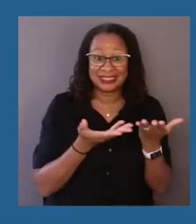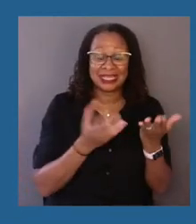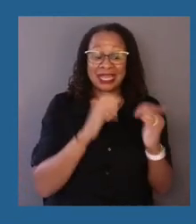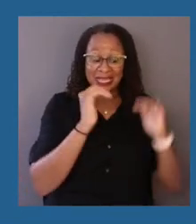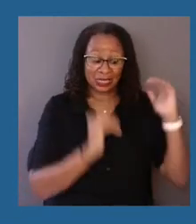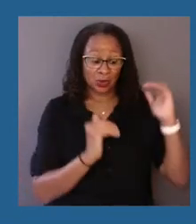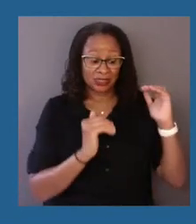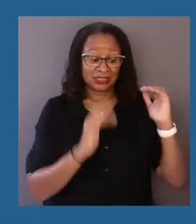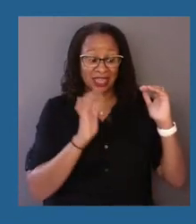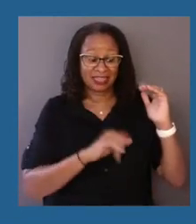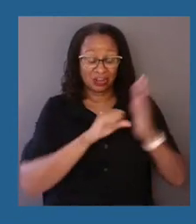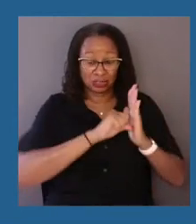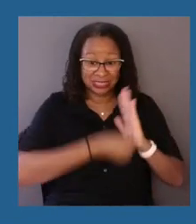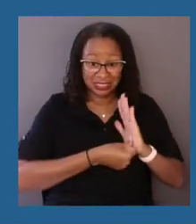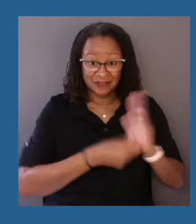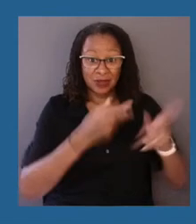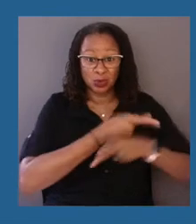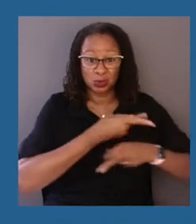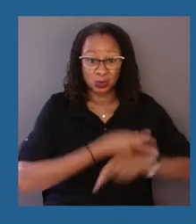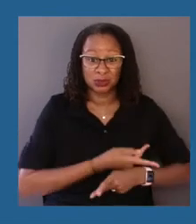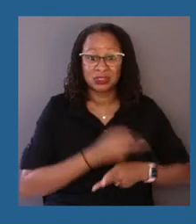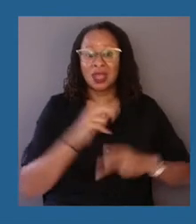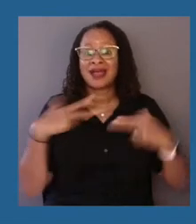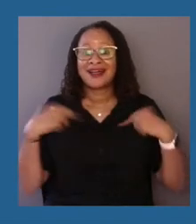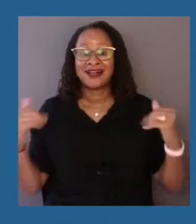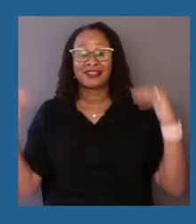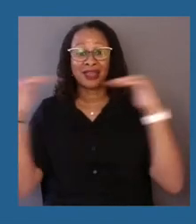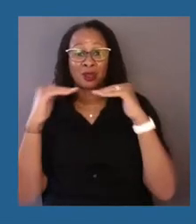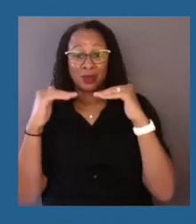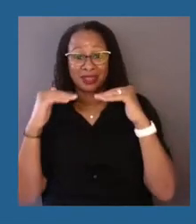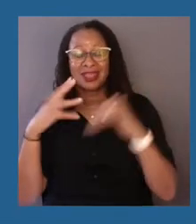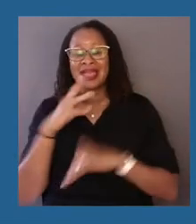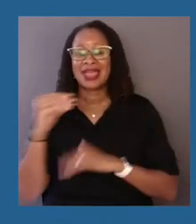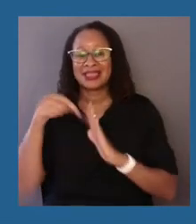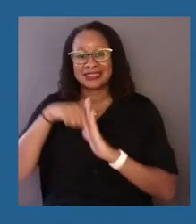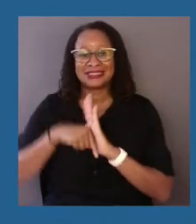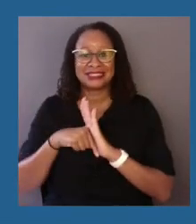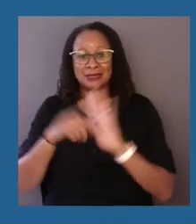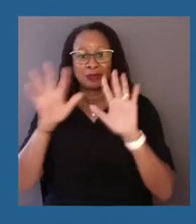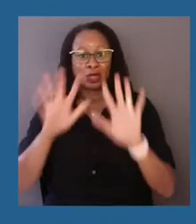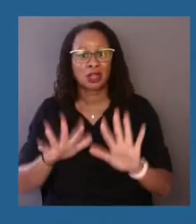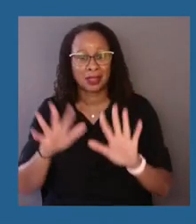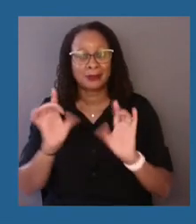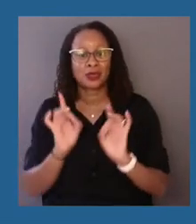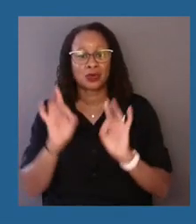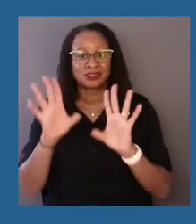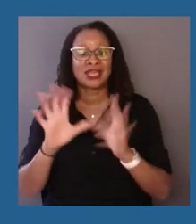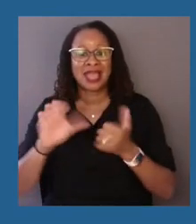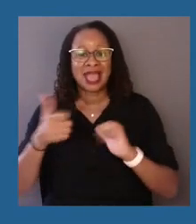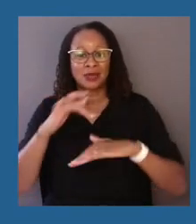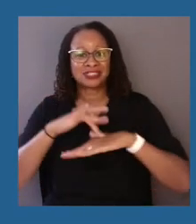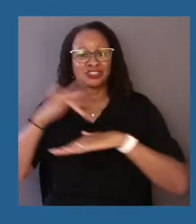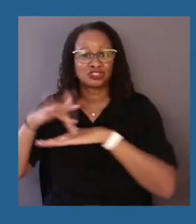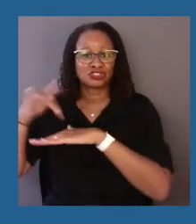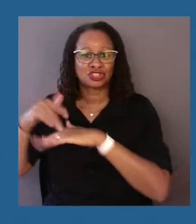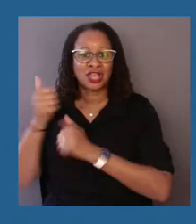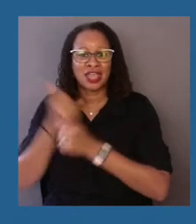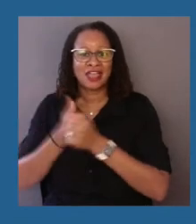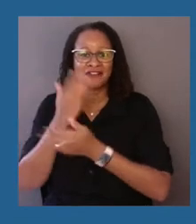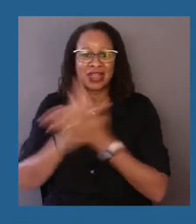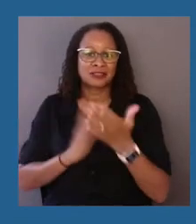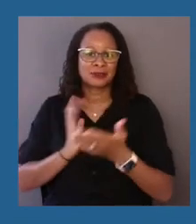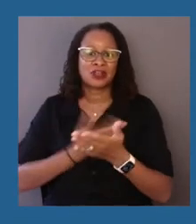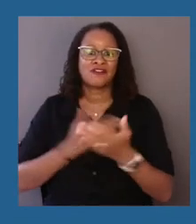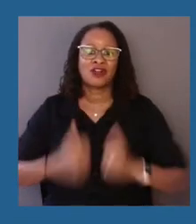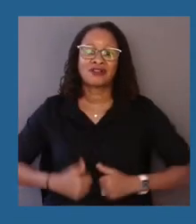being intensified, health equity, and the deepening climate crisis, how it touches every aspect of our lives? What would